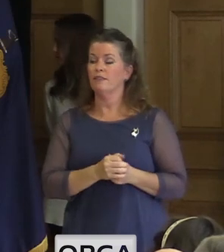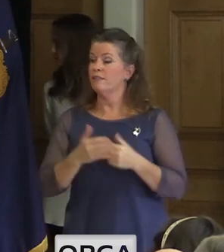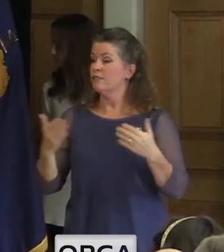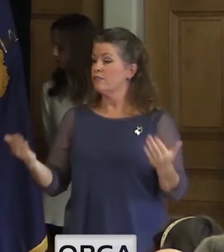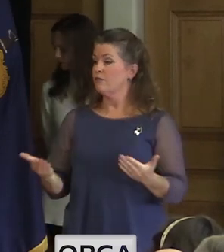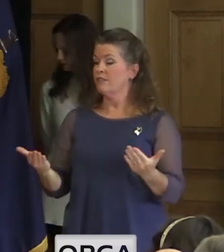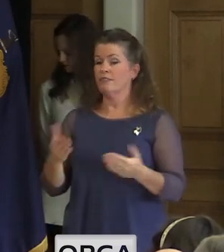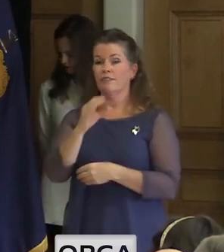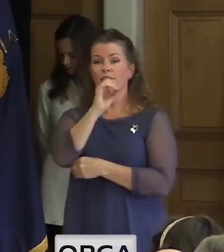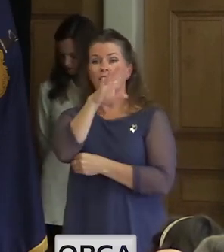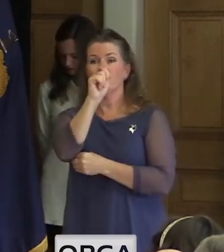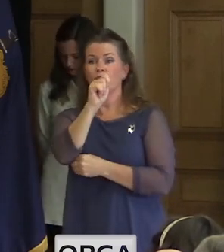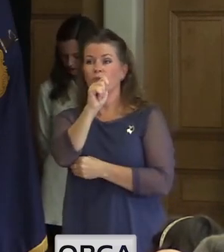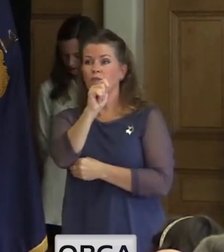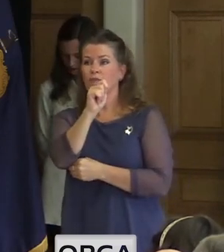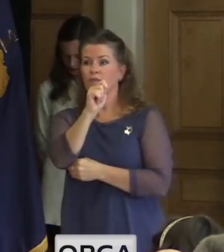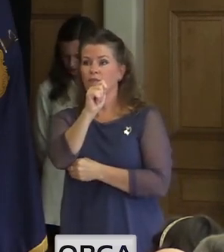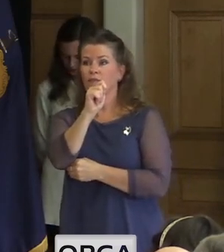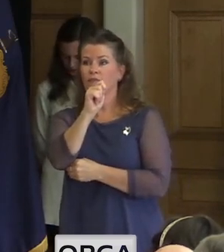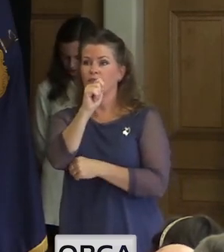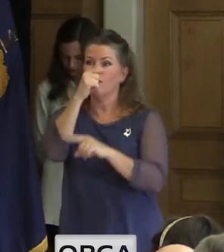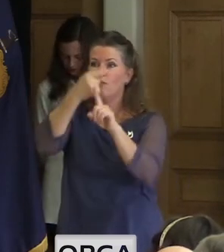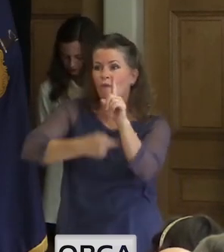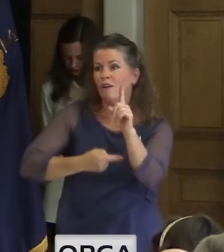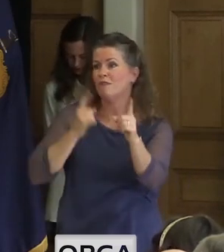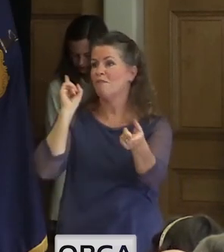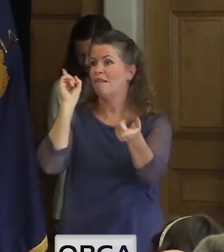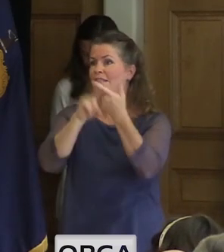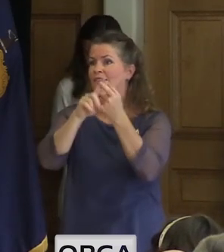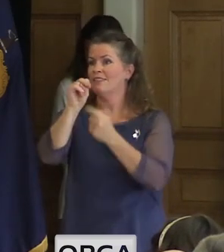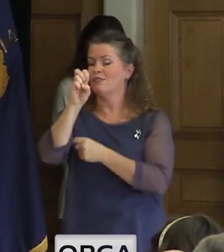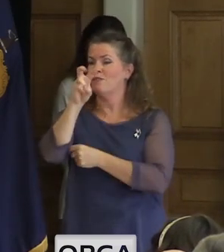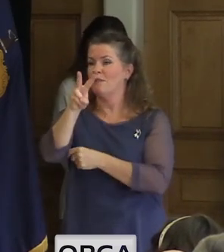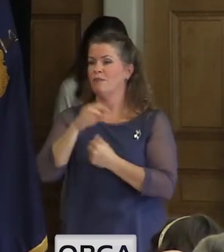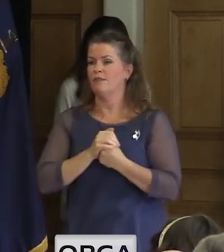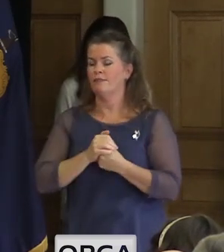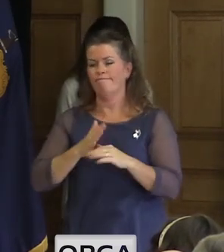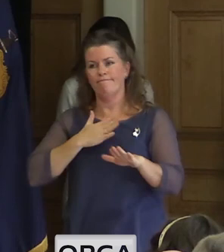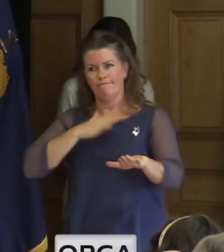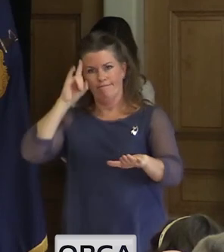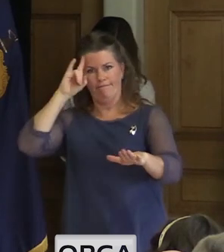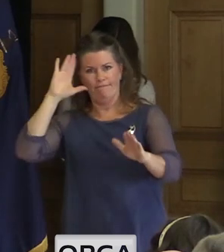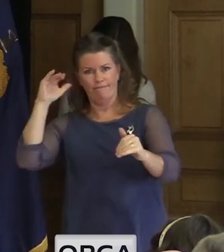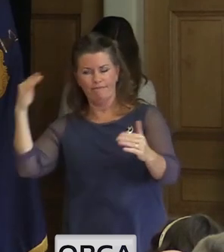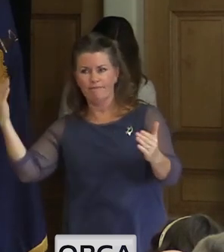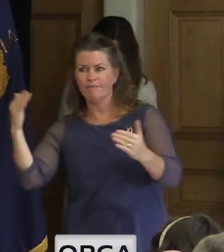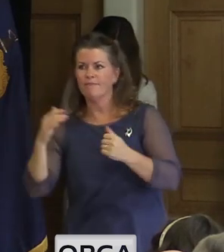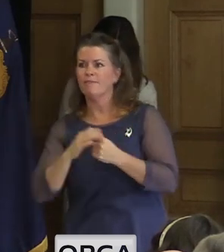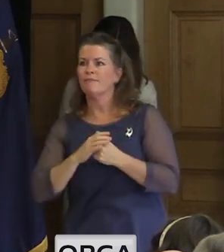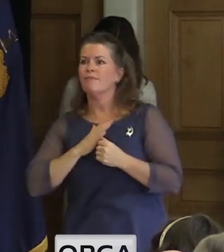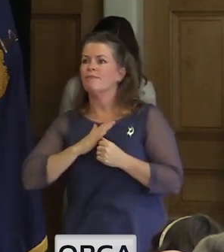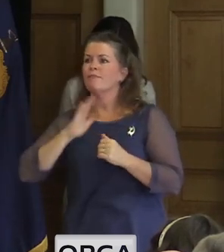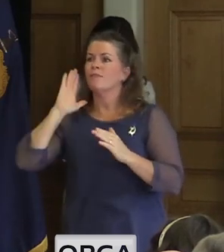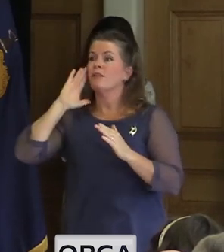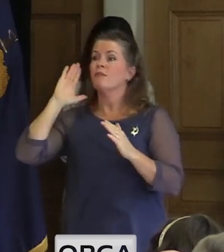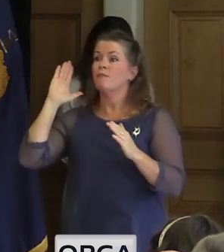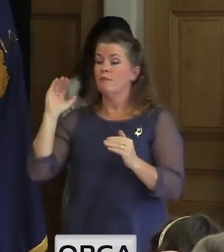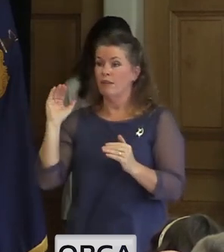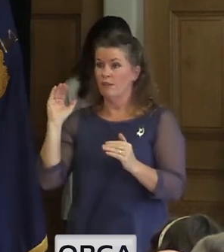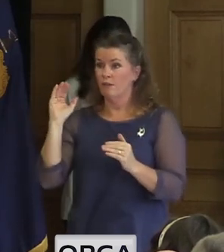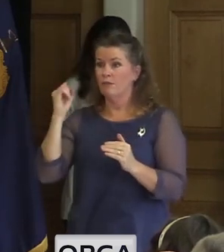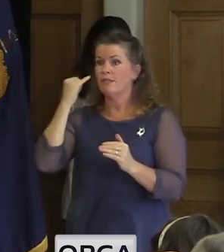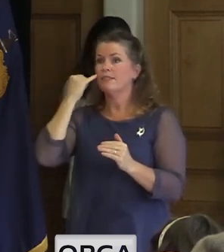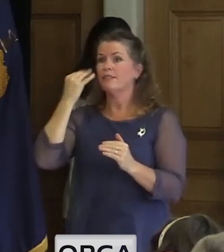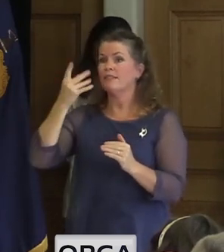October, about a month ago before the election. And here is my hope. My hope is that if